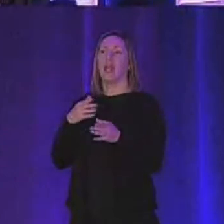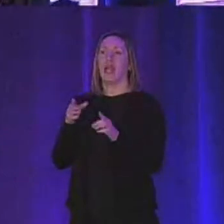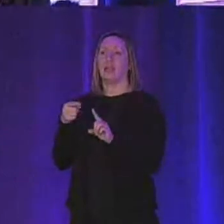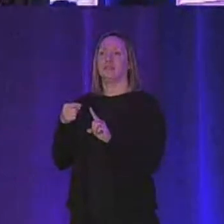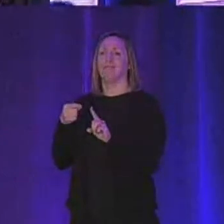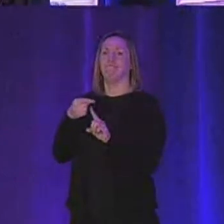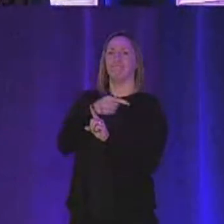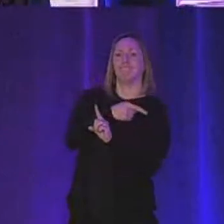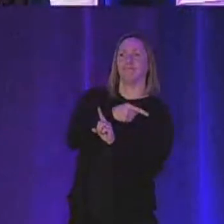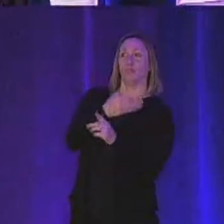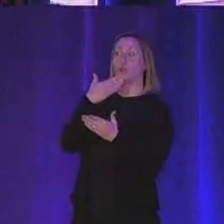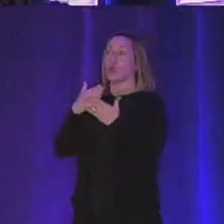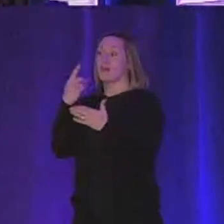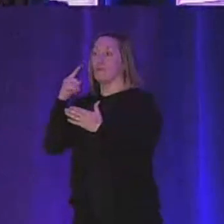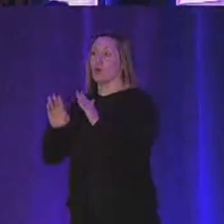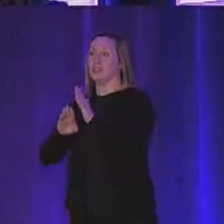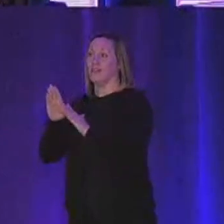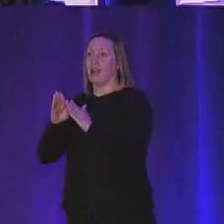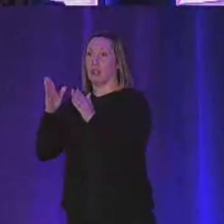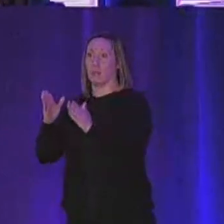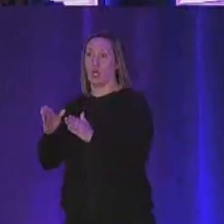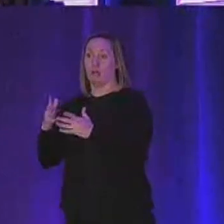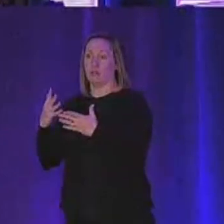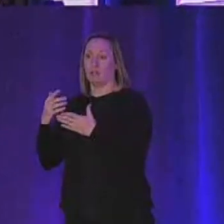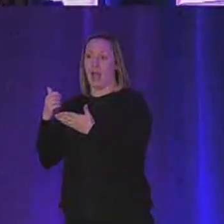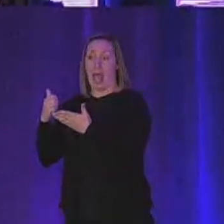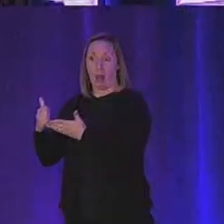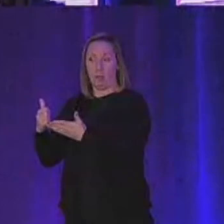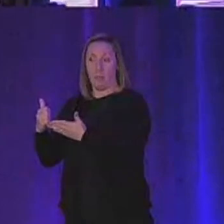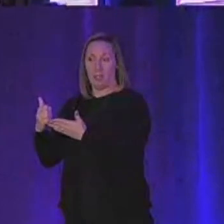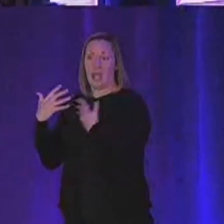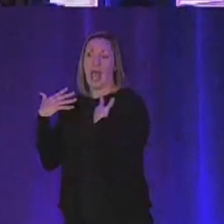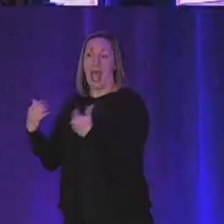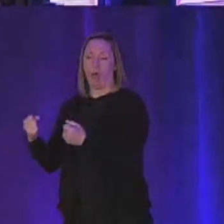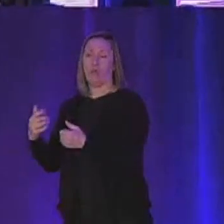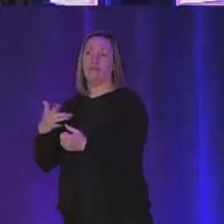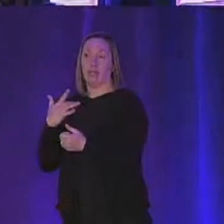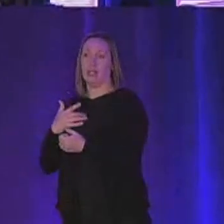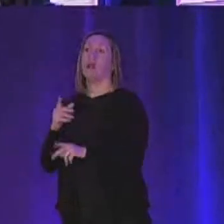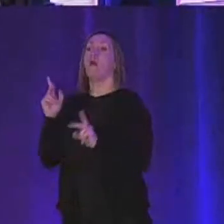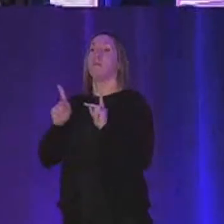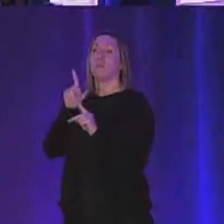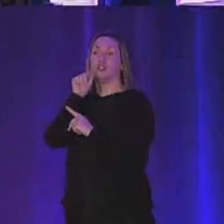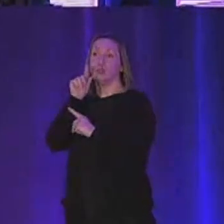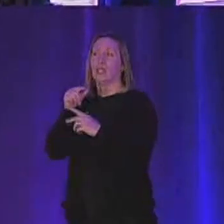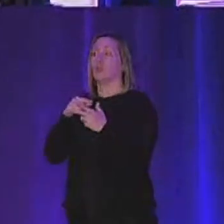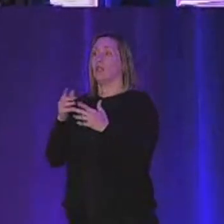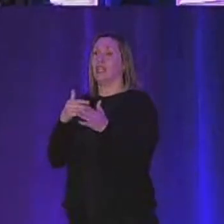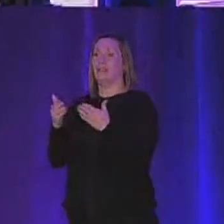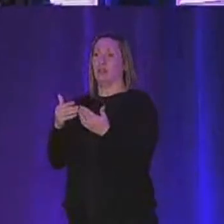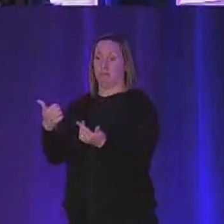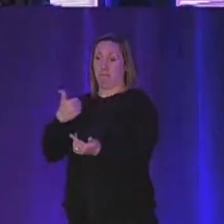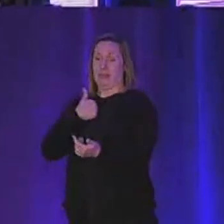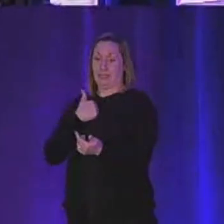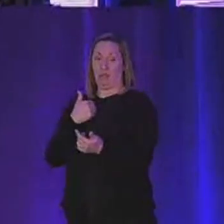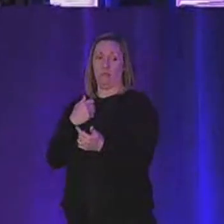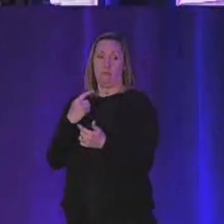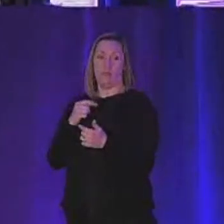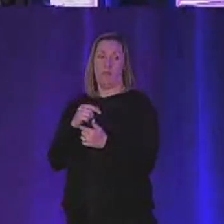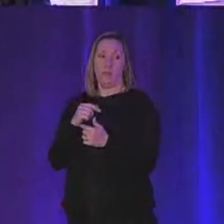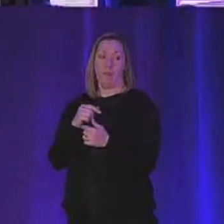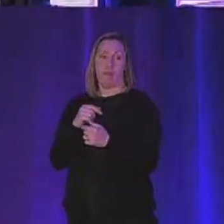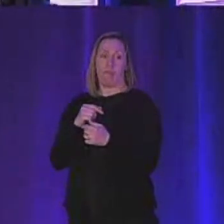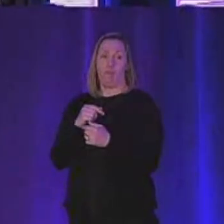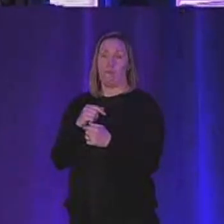this good for developer health feeling, at least among the people on Twitter, among even myself. For example, use effect,